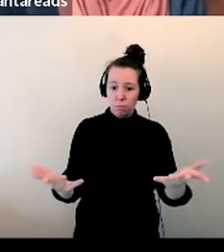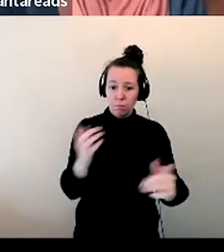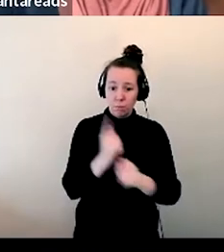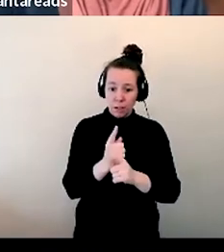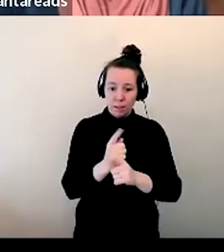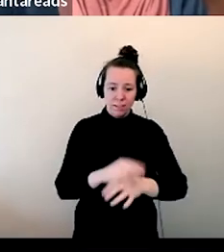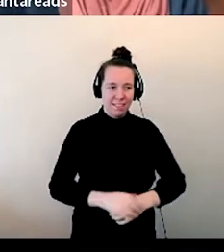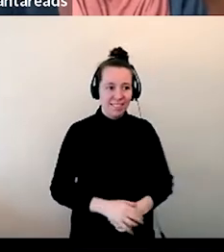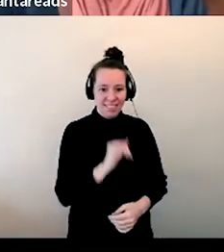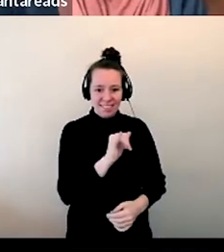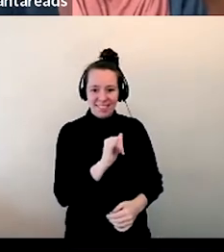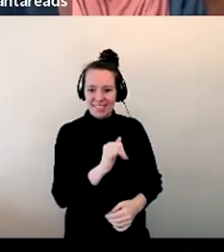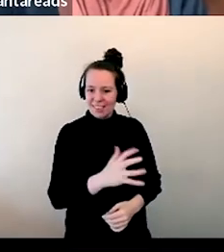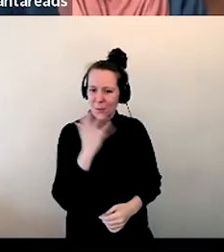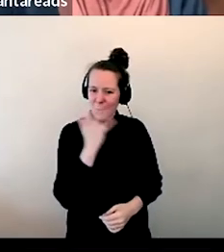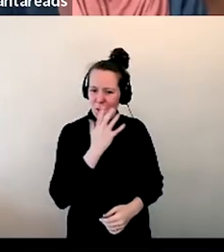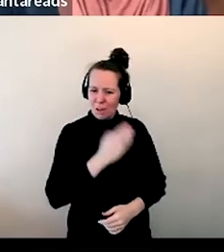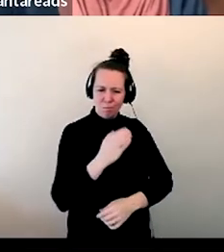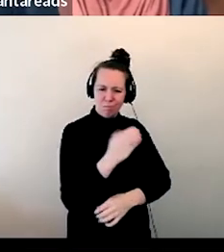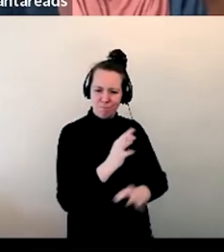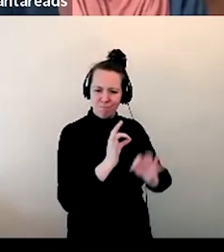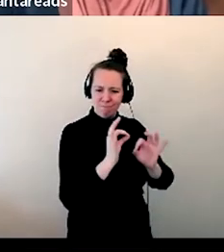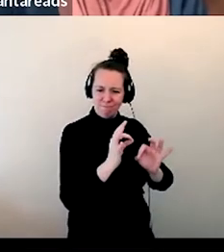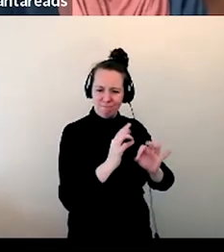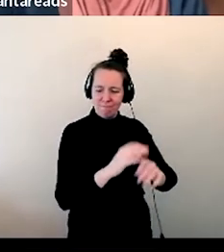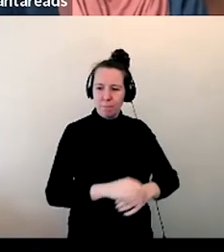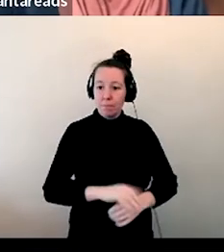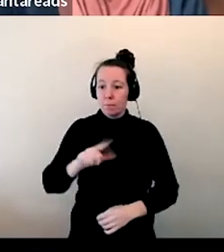about you? Who has that? Kimberly, please.